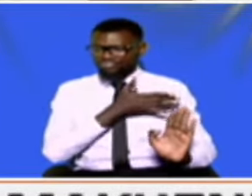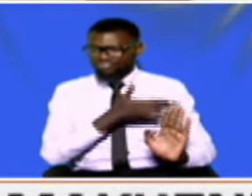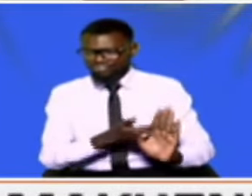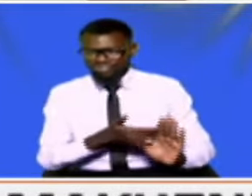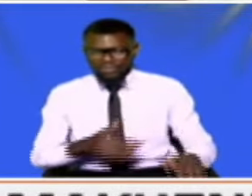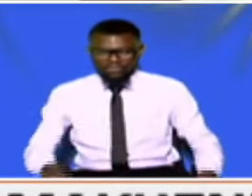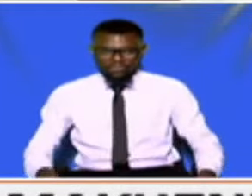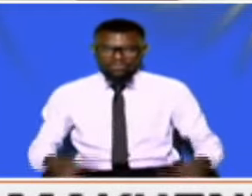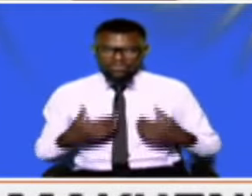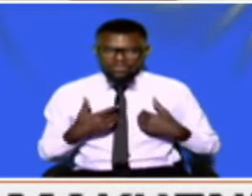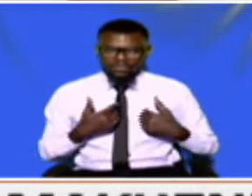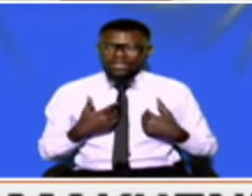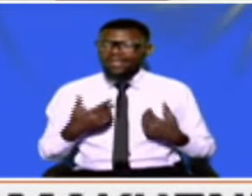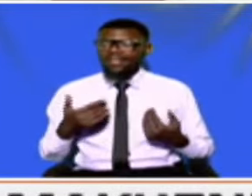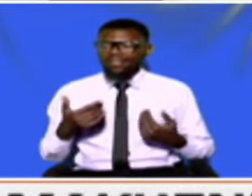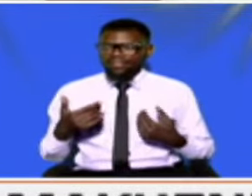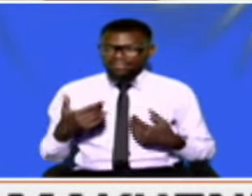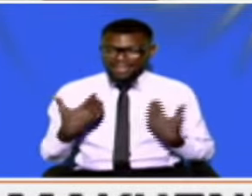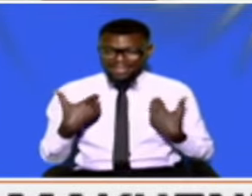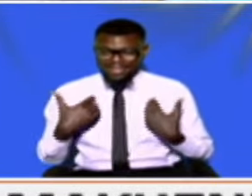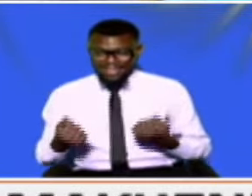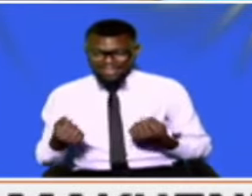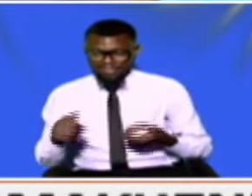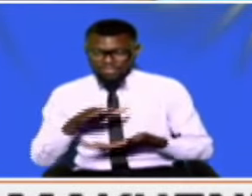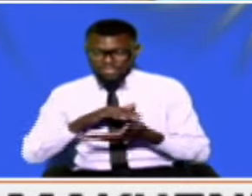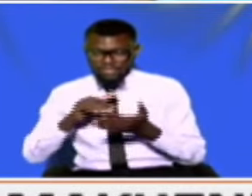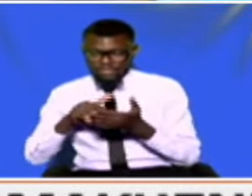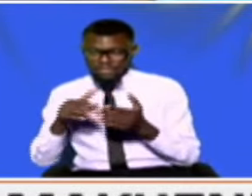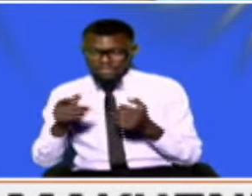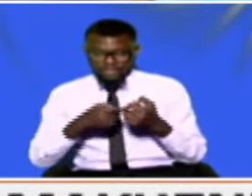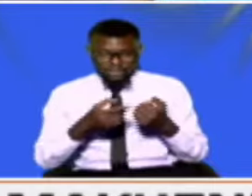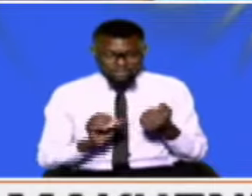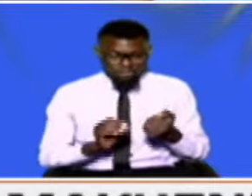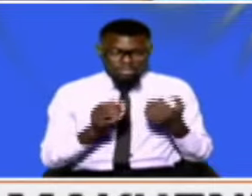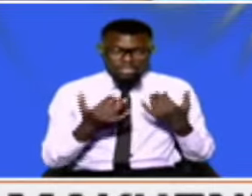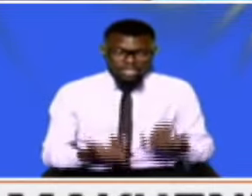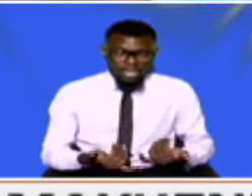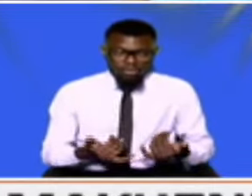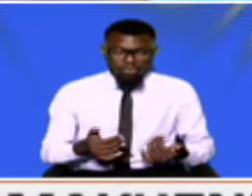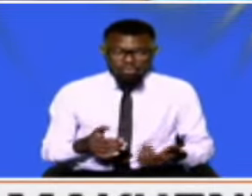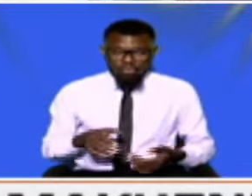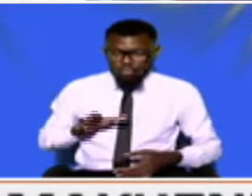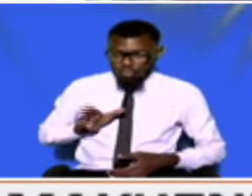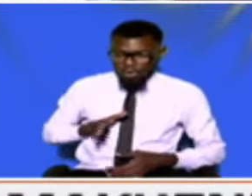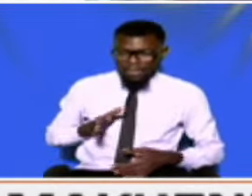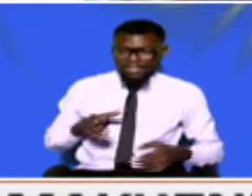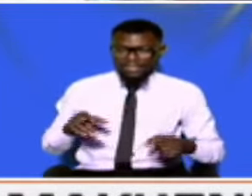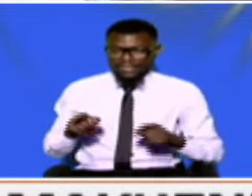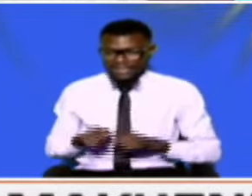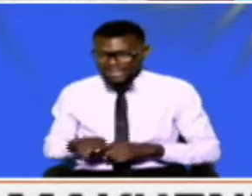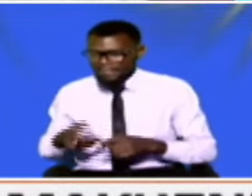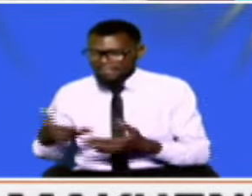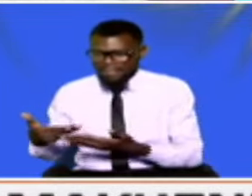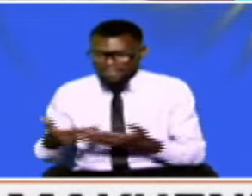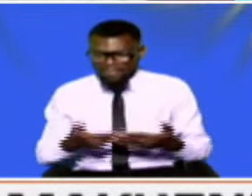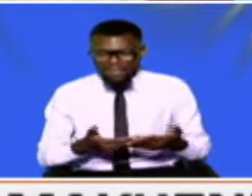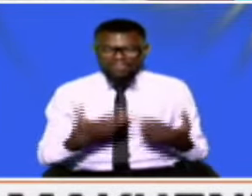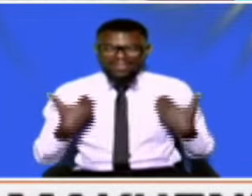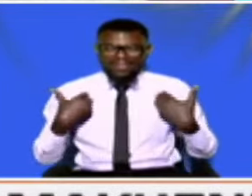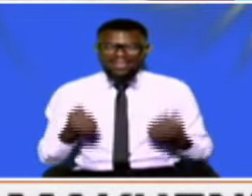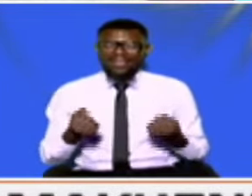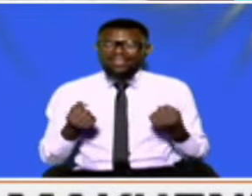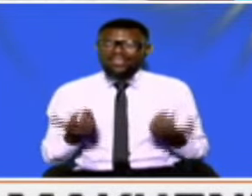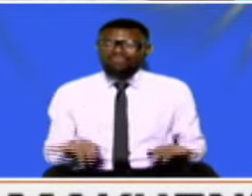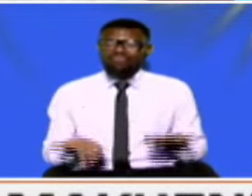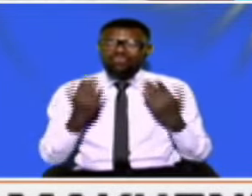vituo vya afya 60 imetajwa kupunguza vifo vya kina mama na watoto wakati wa kujifungua. Referrals have